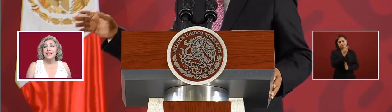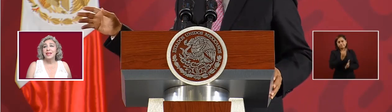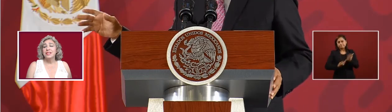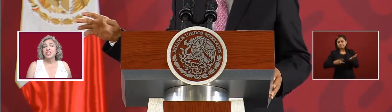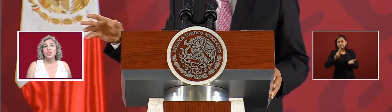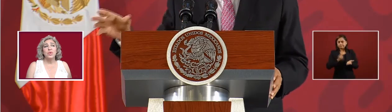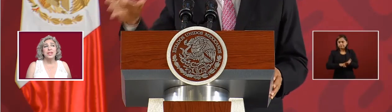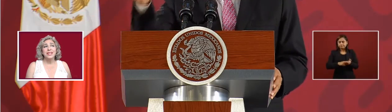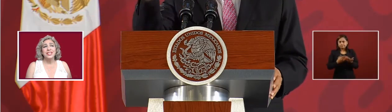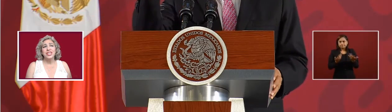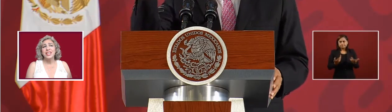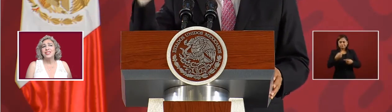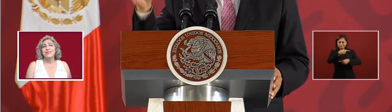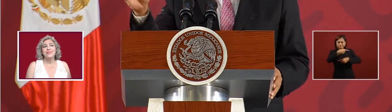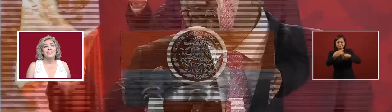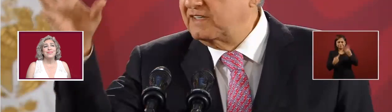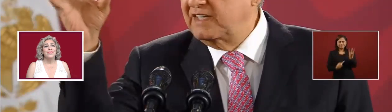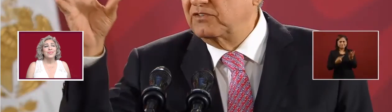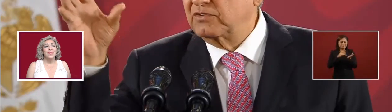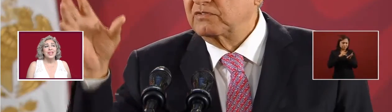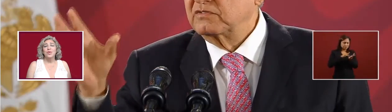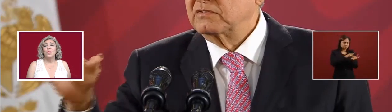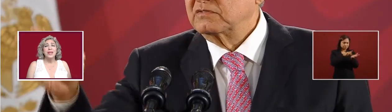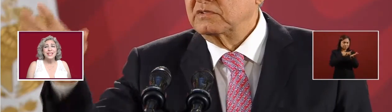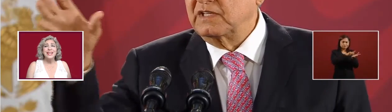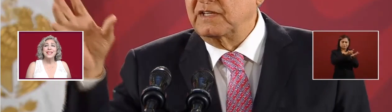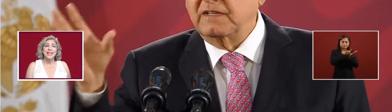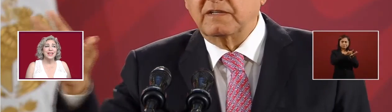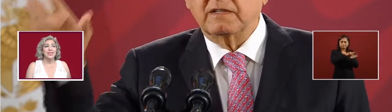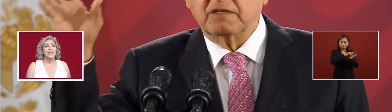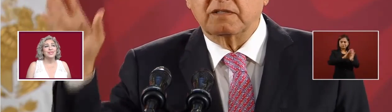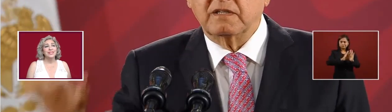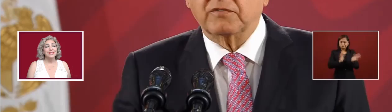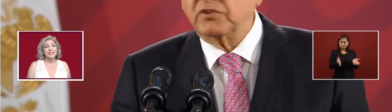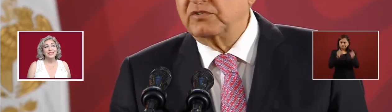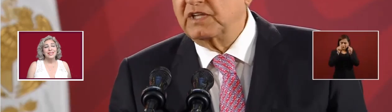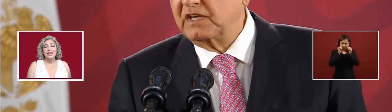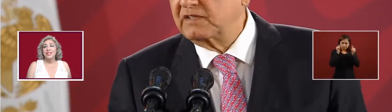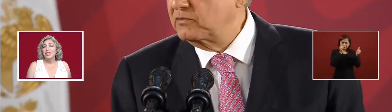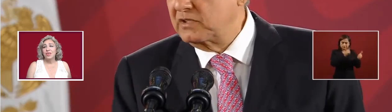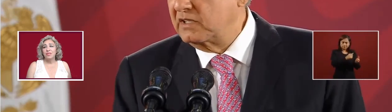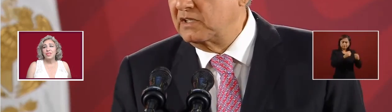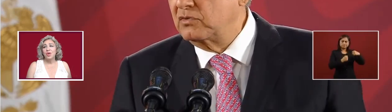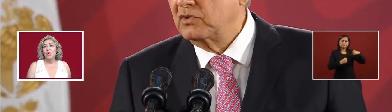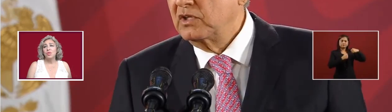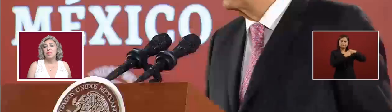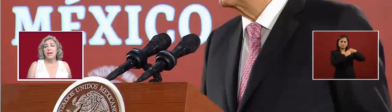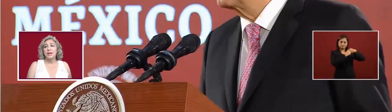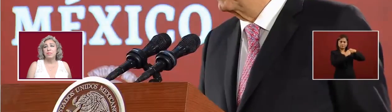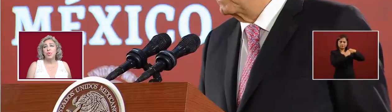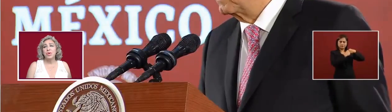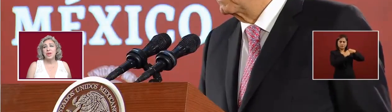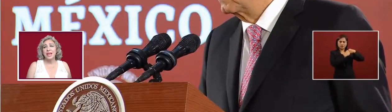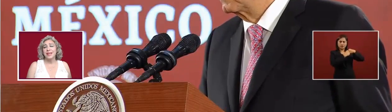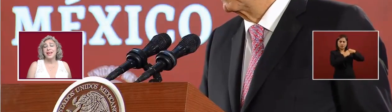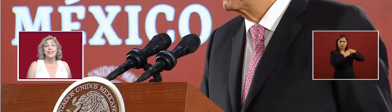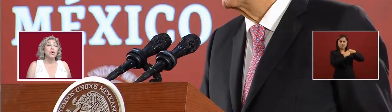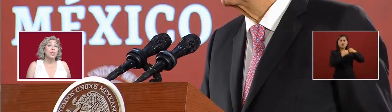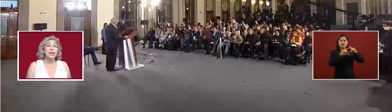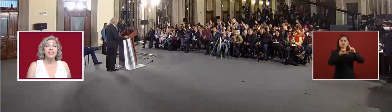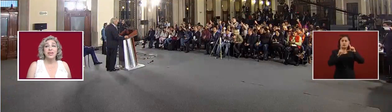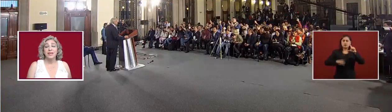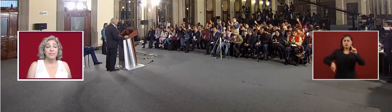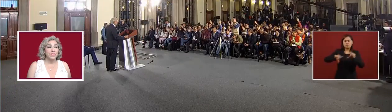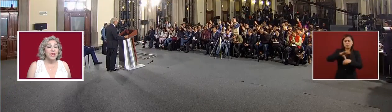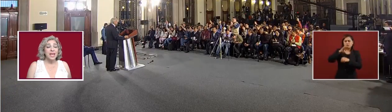so we're attending the whole borderline and